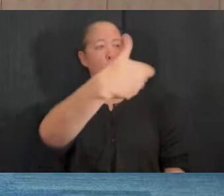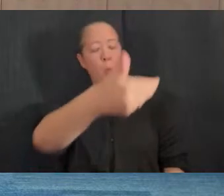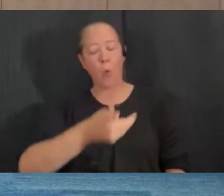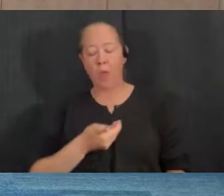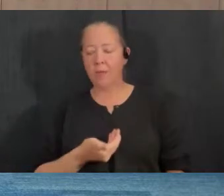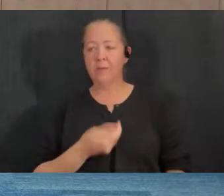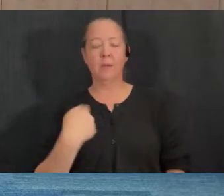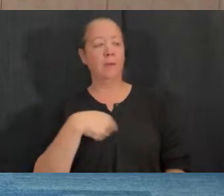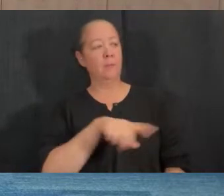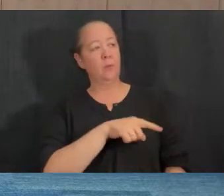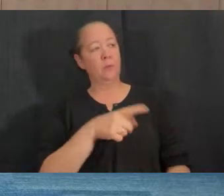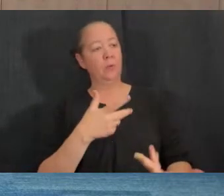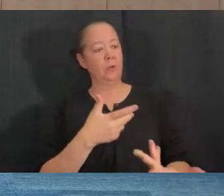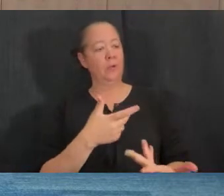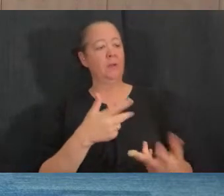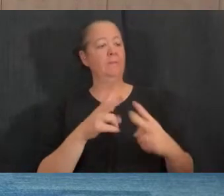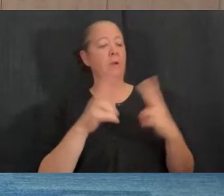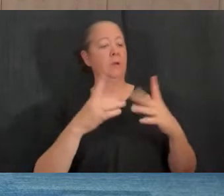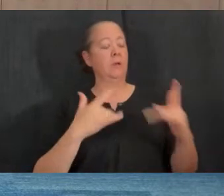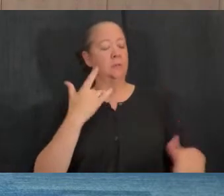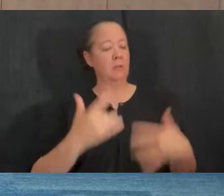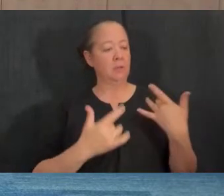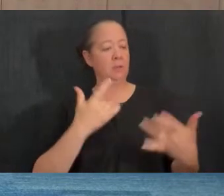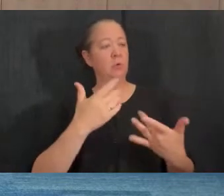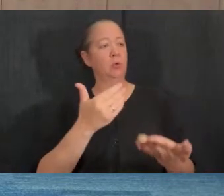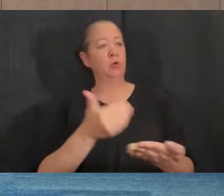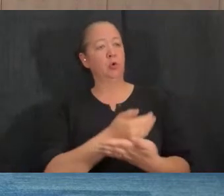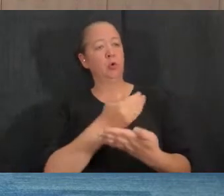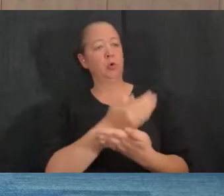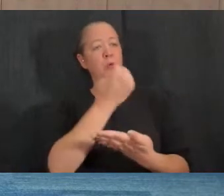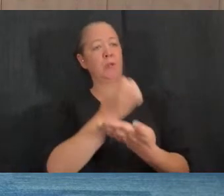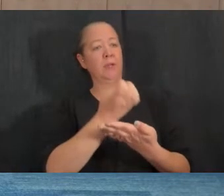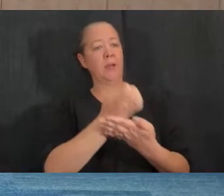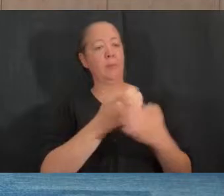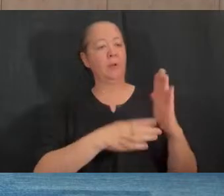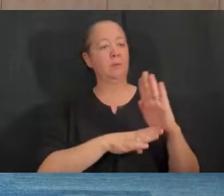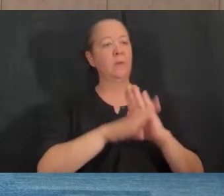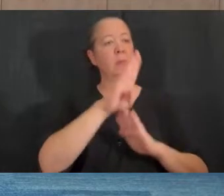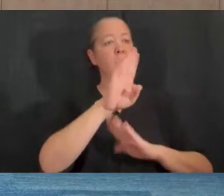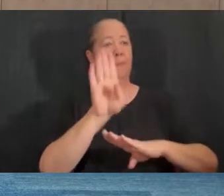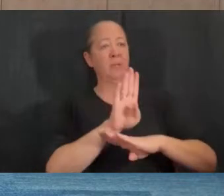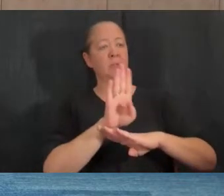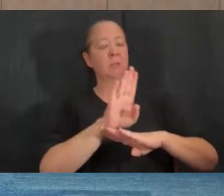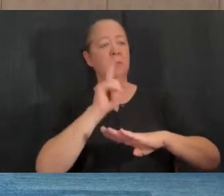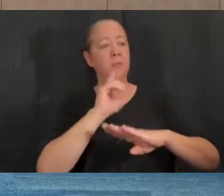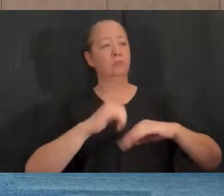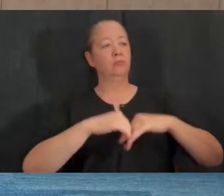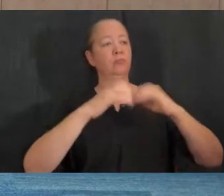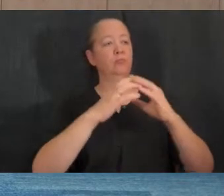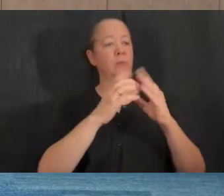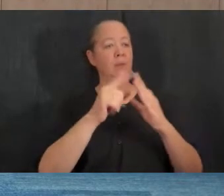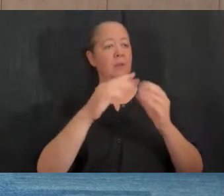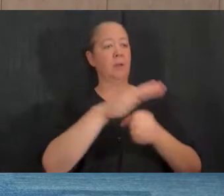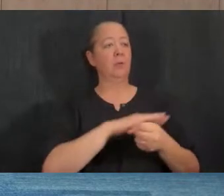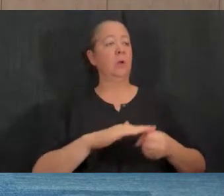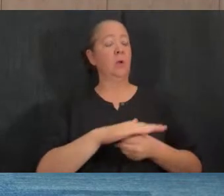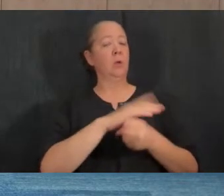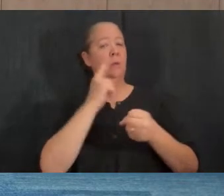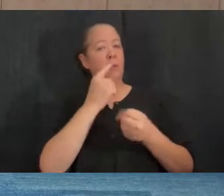to bring in new economic development and businesses to the area. So thank you very much. We look forward to you succeeding